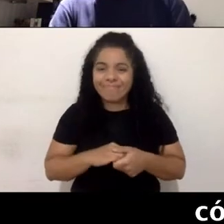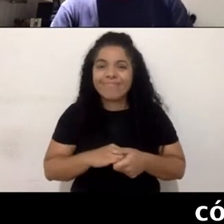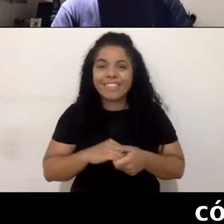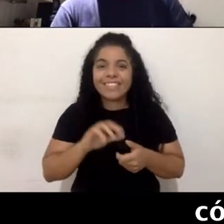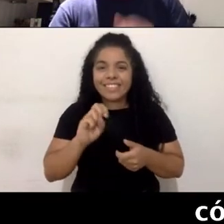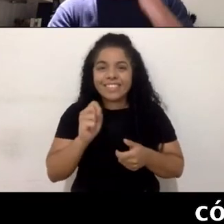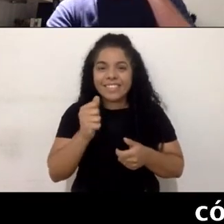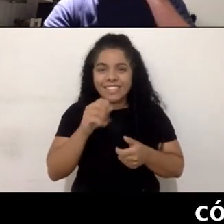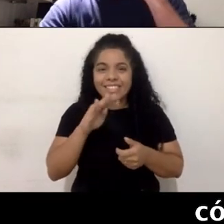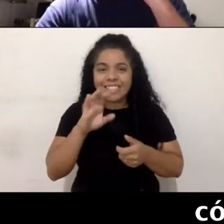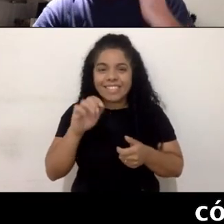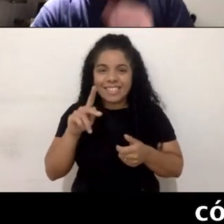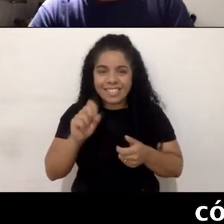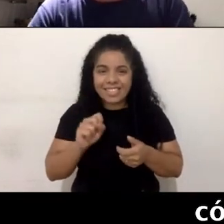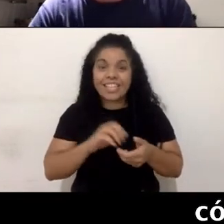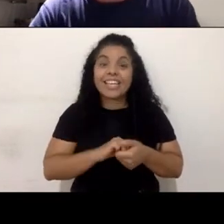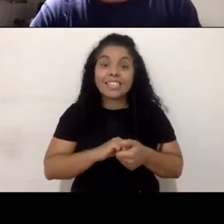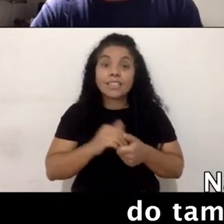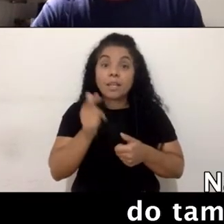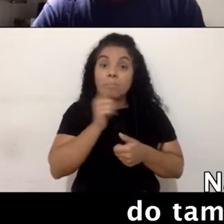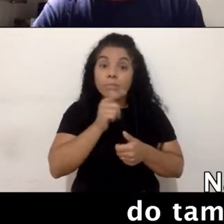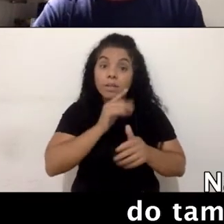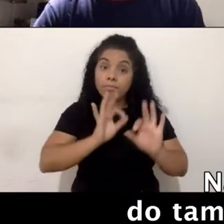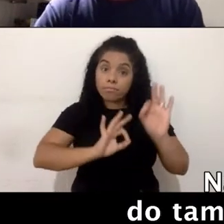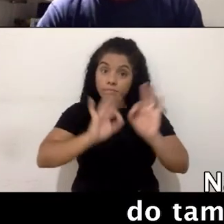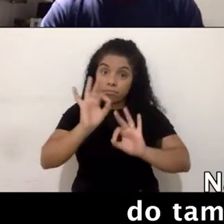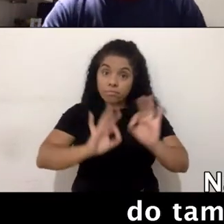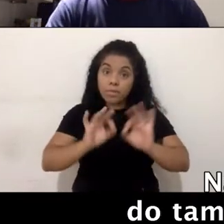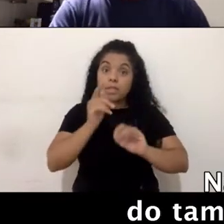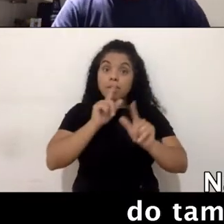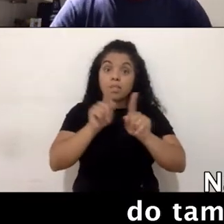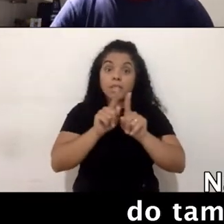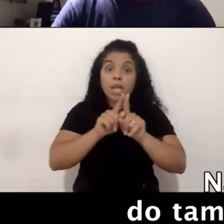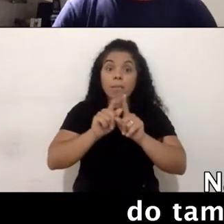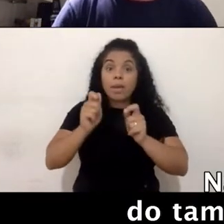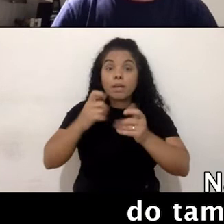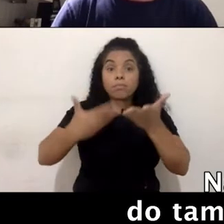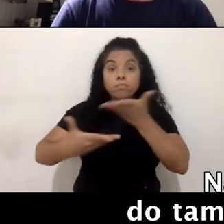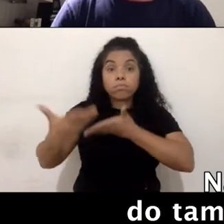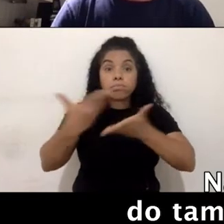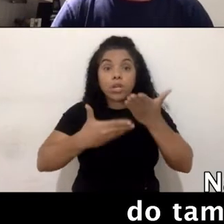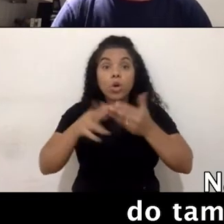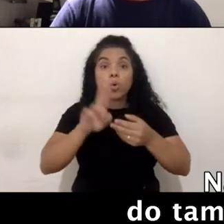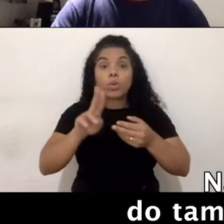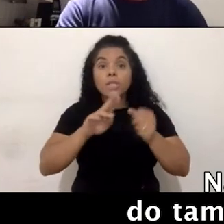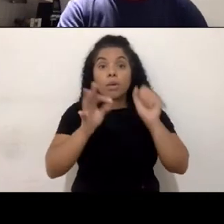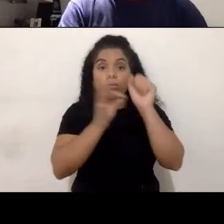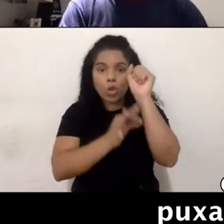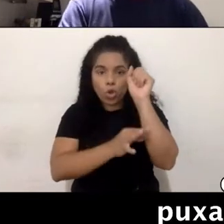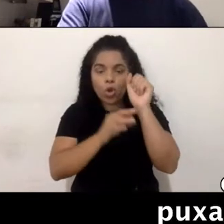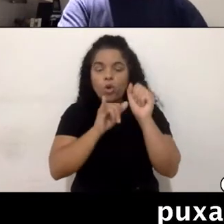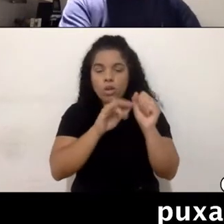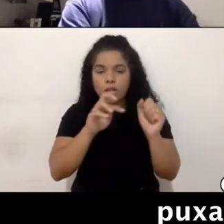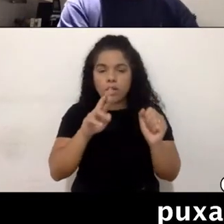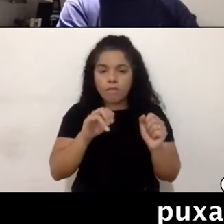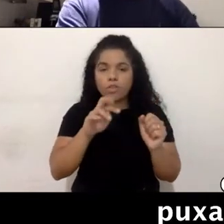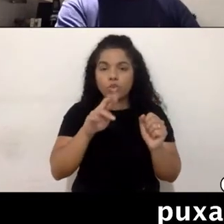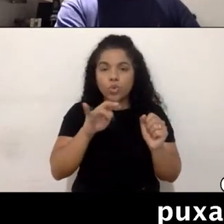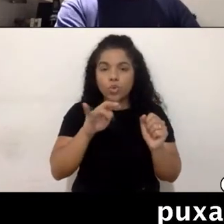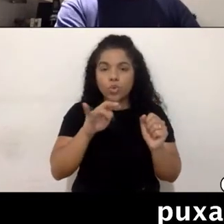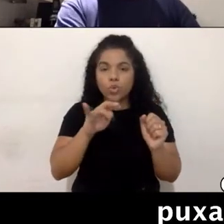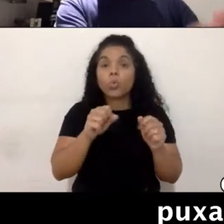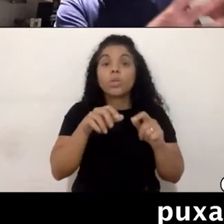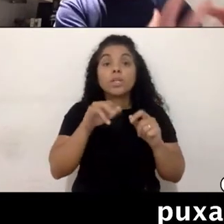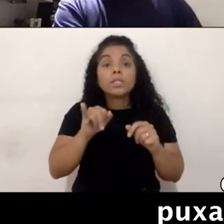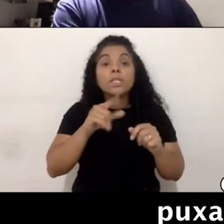code for infrastructure. But they don't help with that problem with the size, because when you run the apply command on